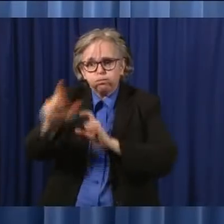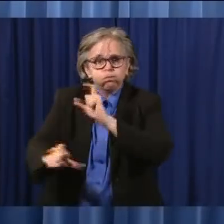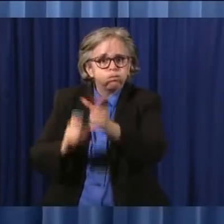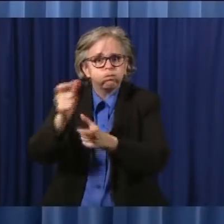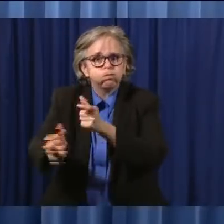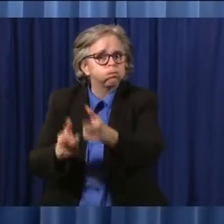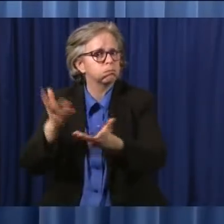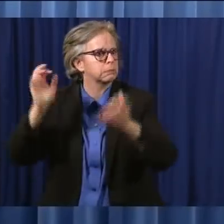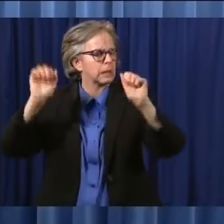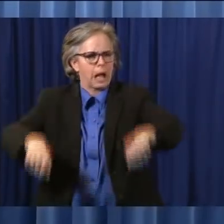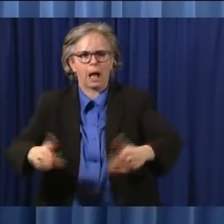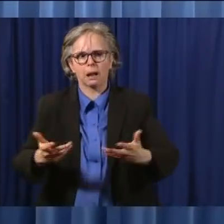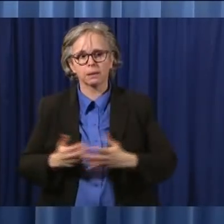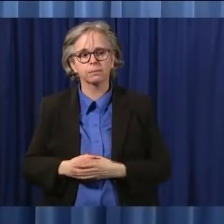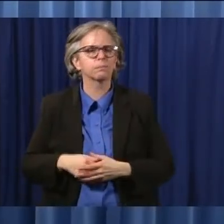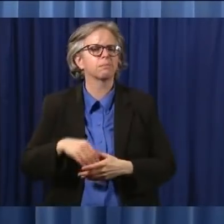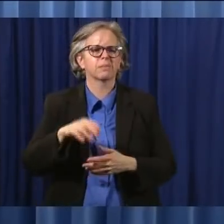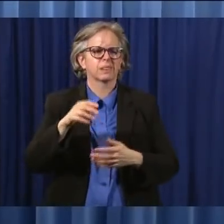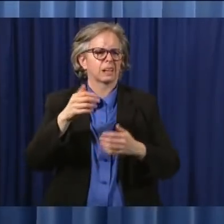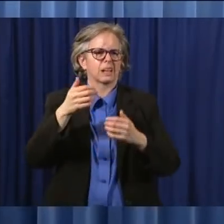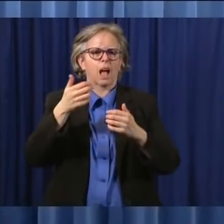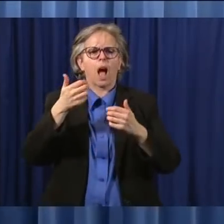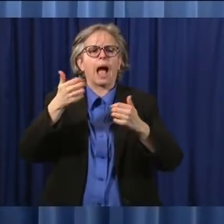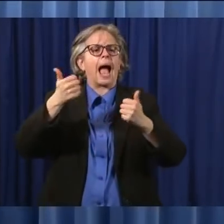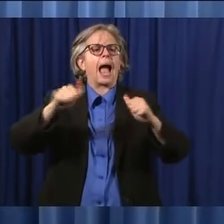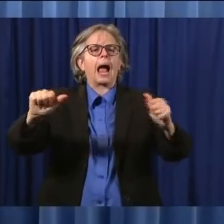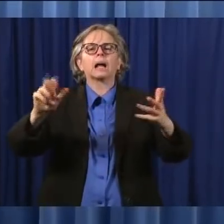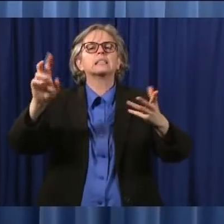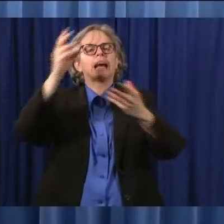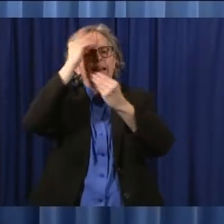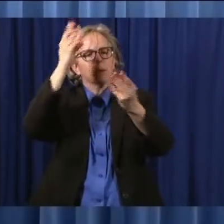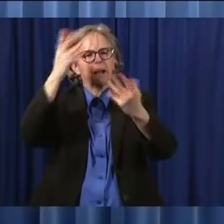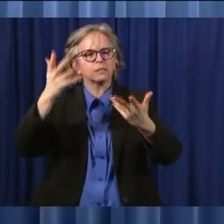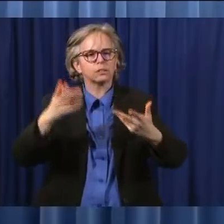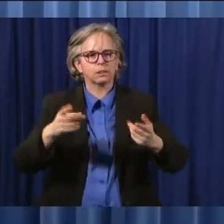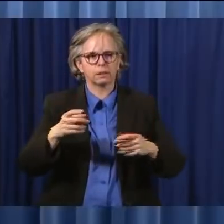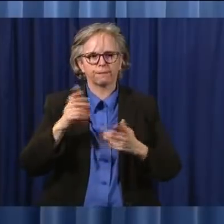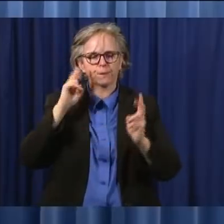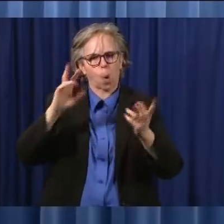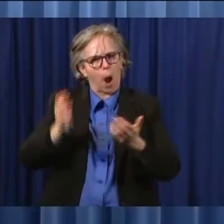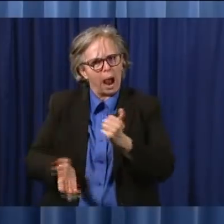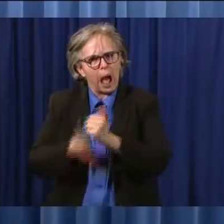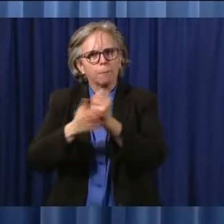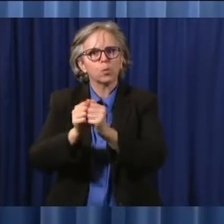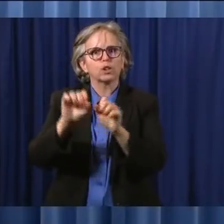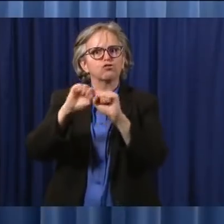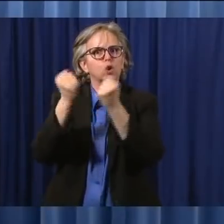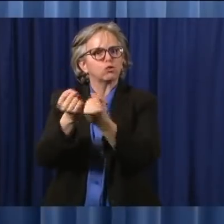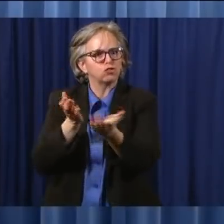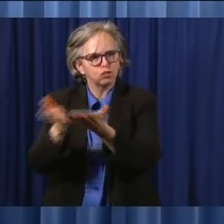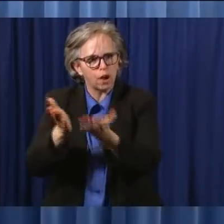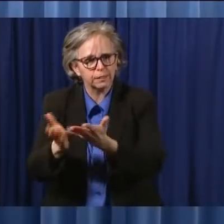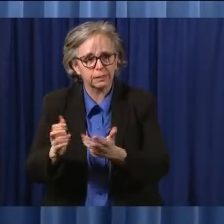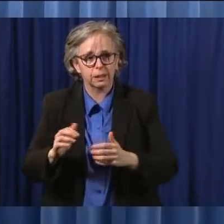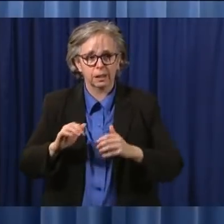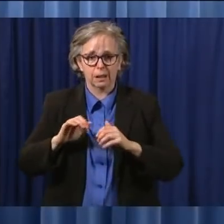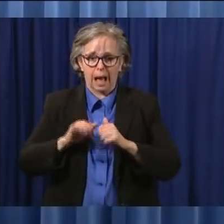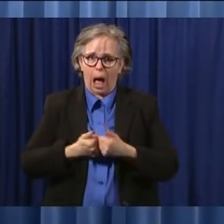to help guide the delivery of social services and to help solve problems and just to better understand what's going on in